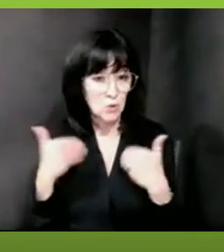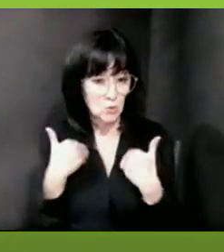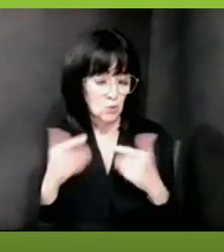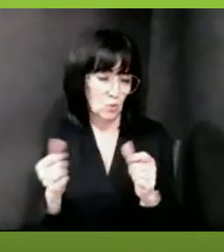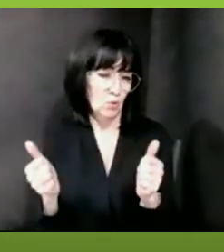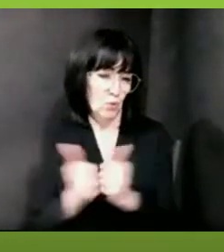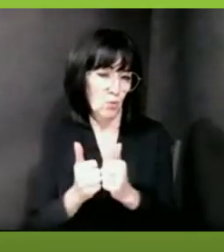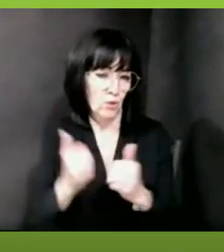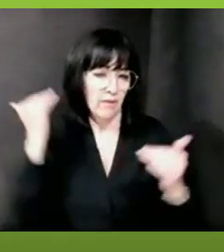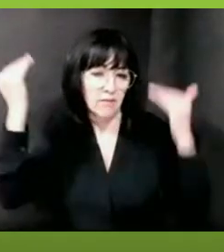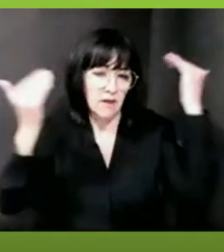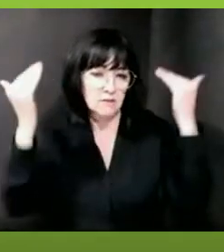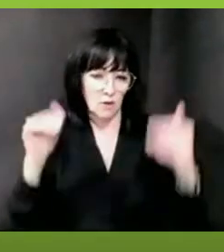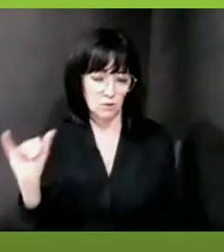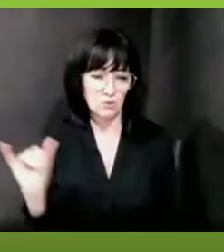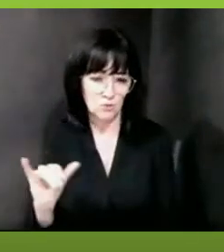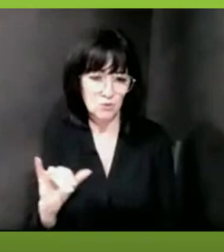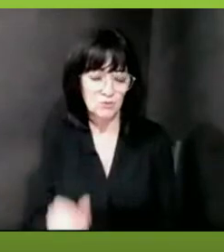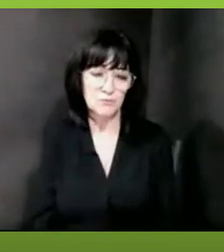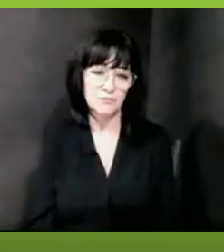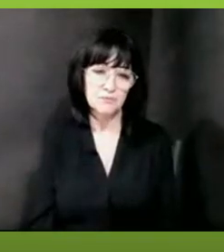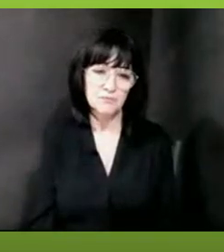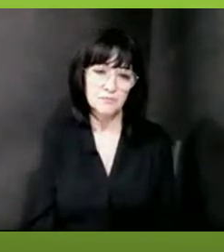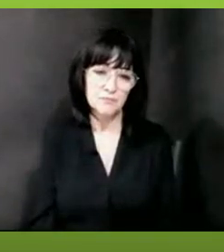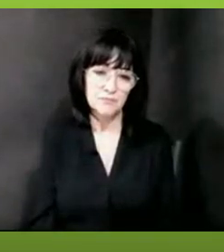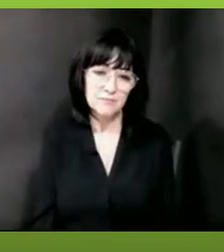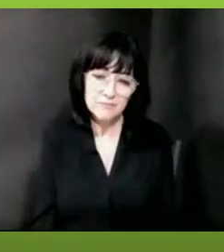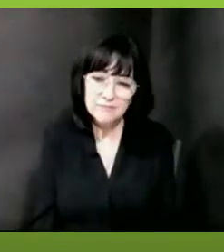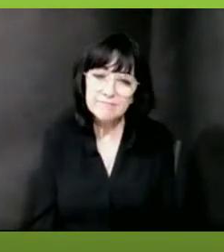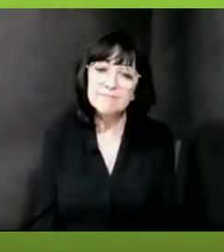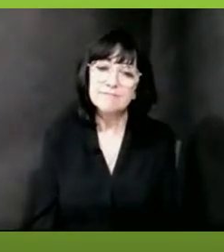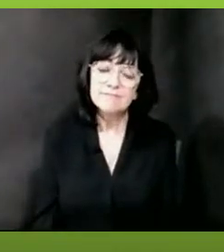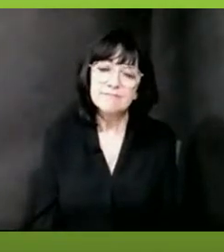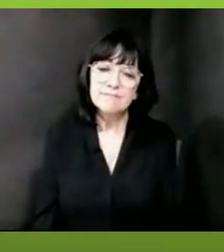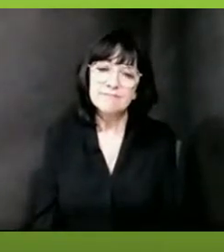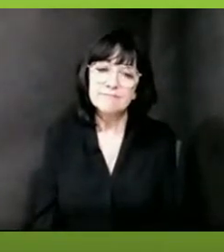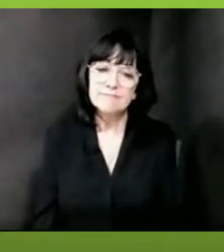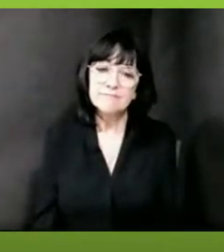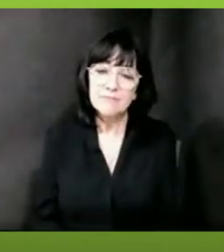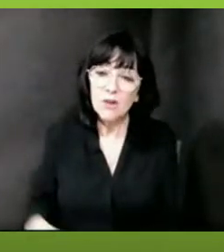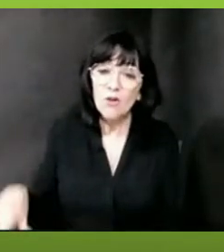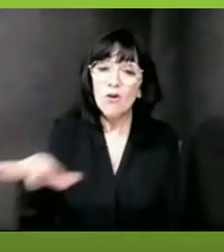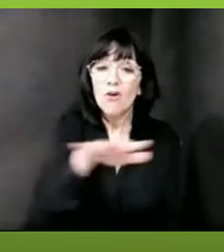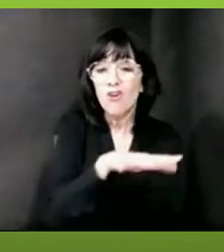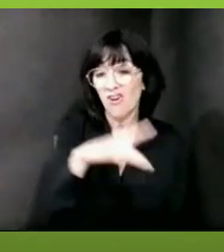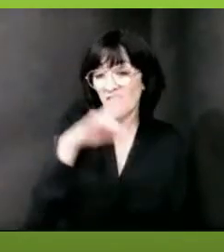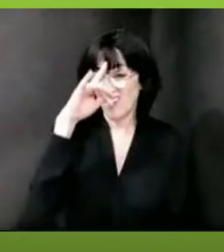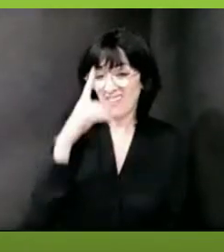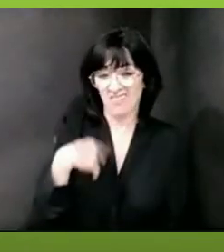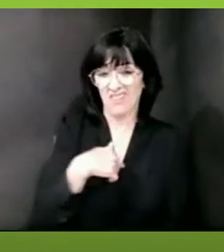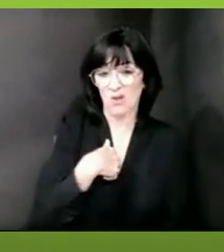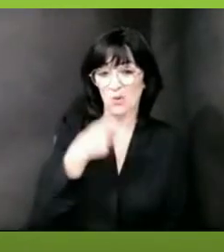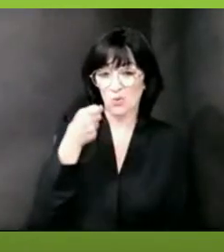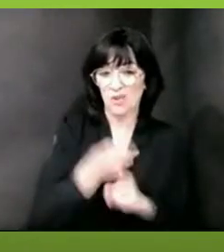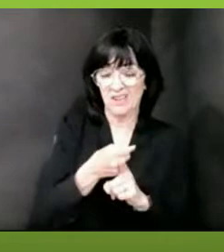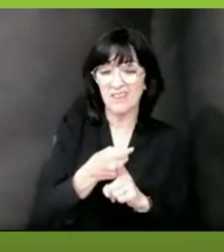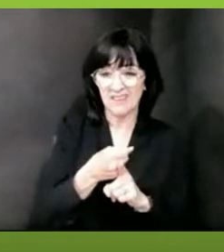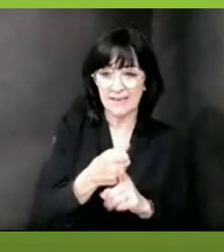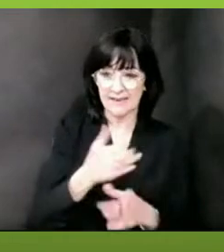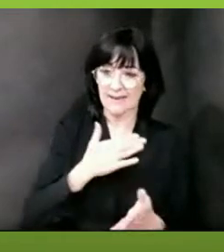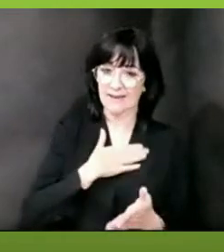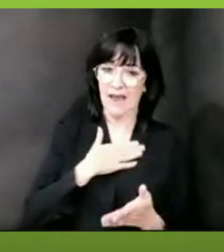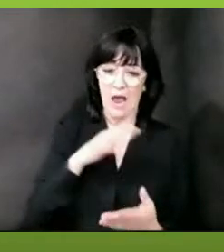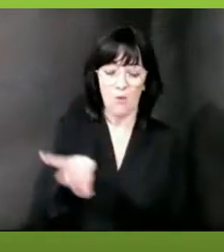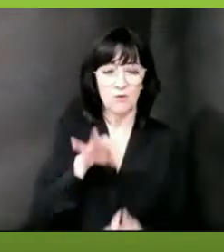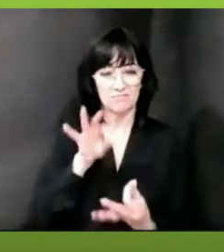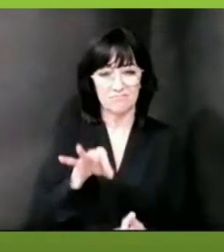well. But overall, I think we really hit our stride with moving to this virtual platform of Zoom and figuring out our